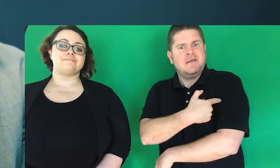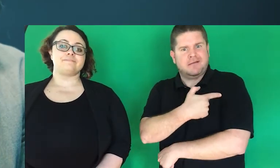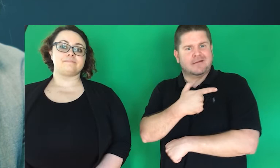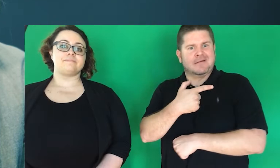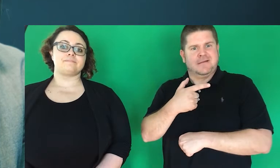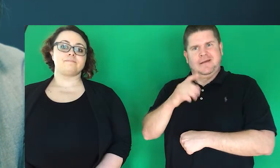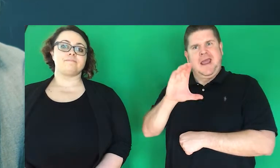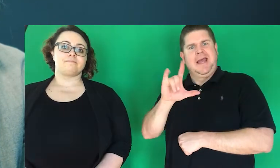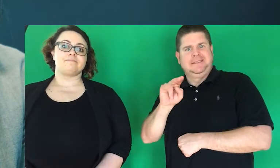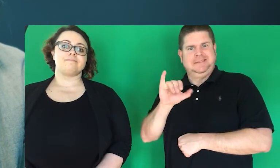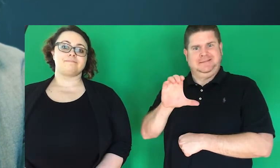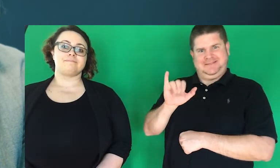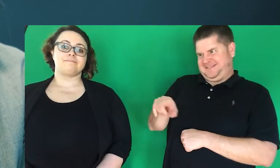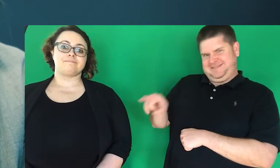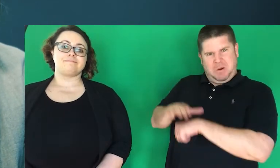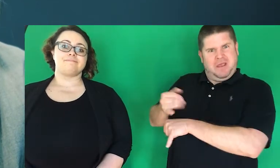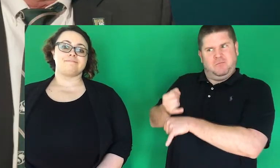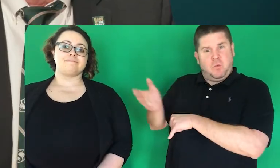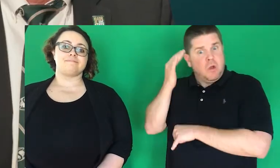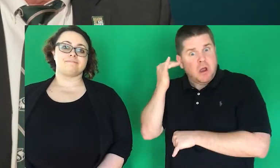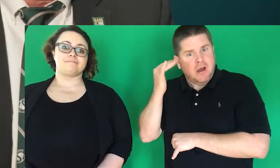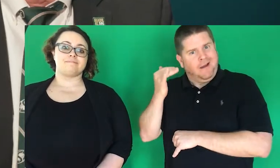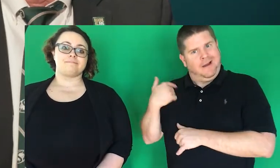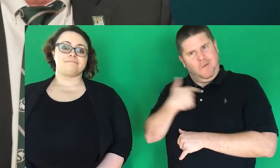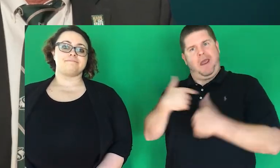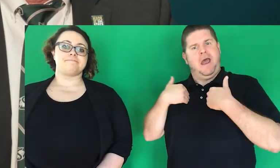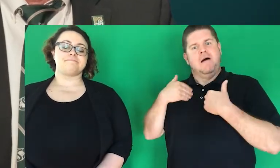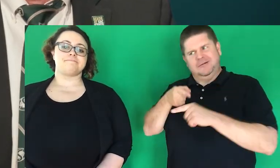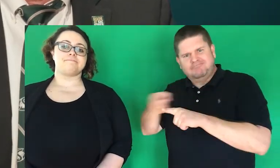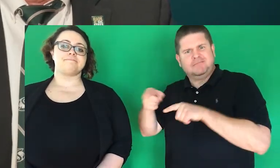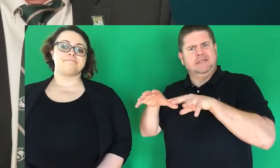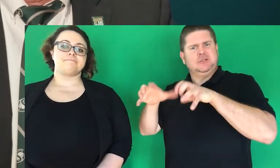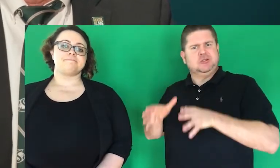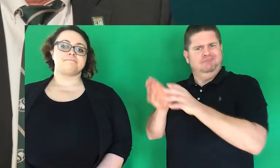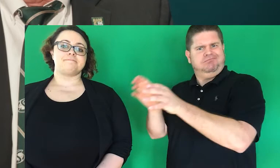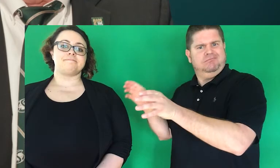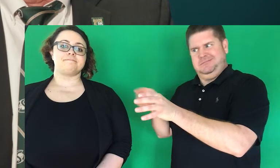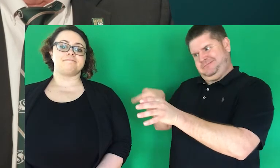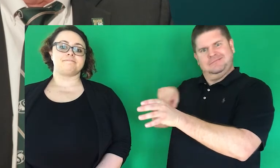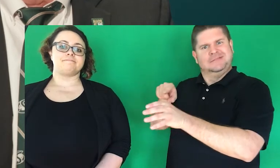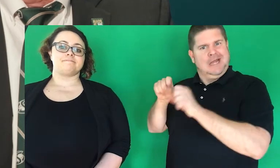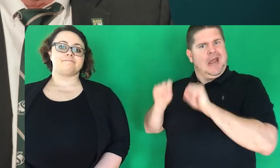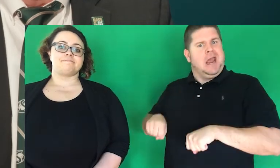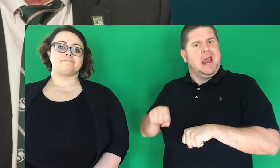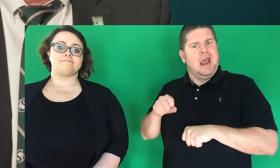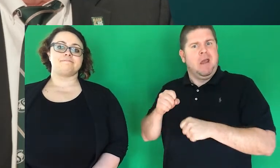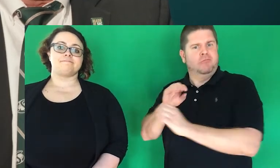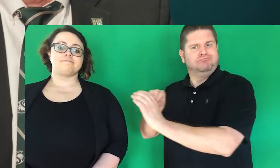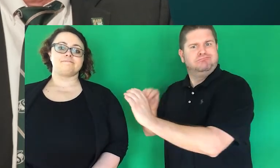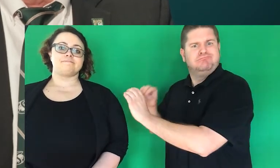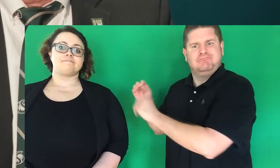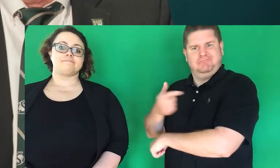clinic on our campus. Why? Because we have freezers in the Shannon Complex that